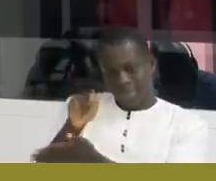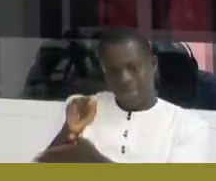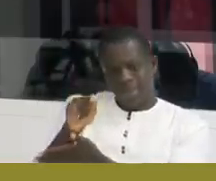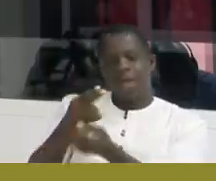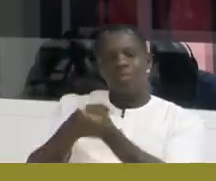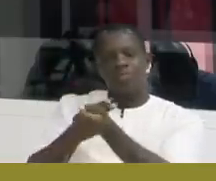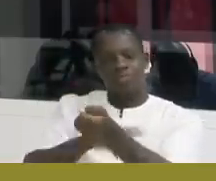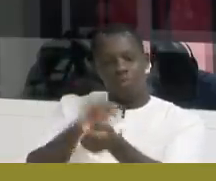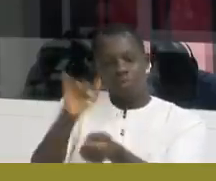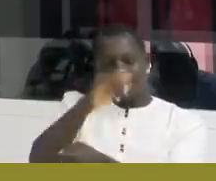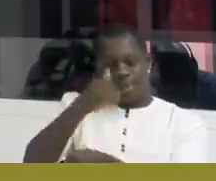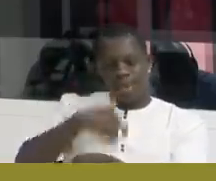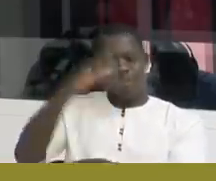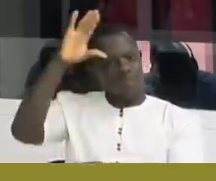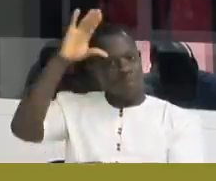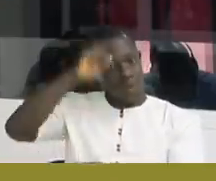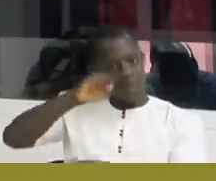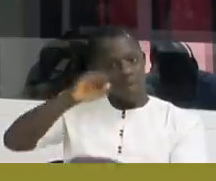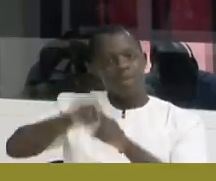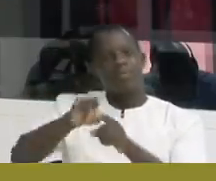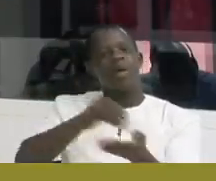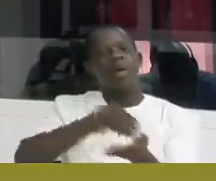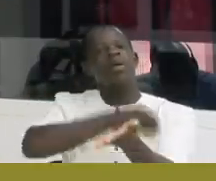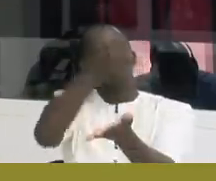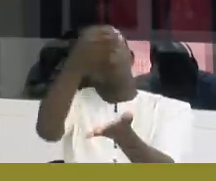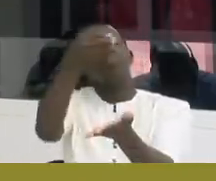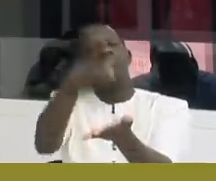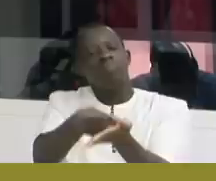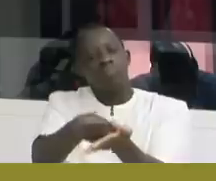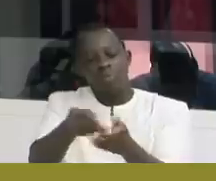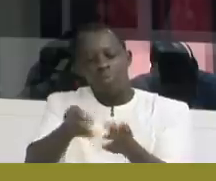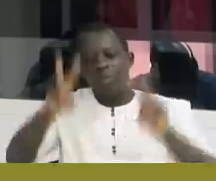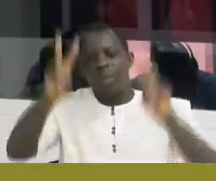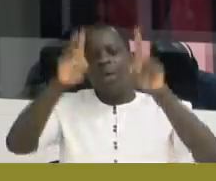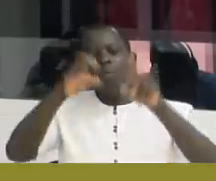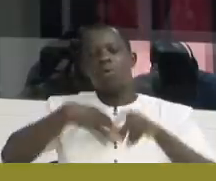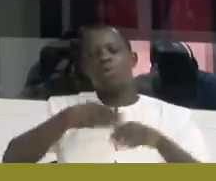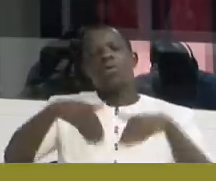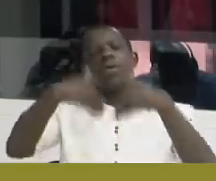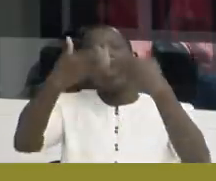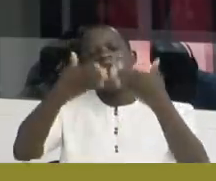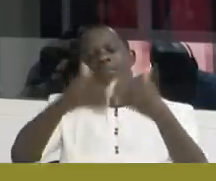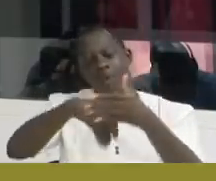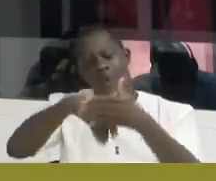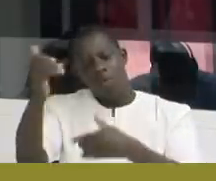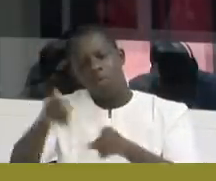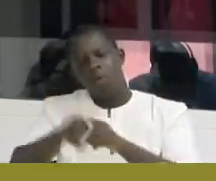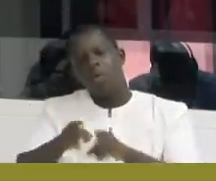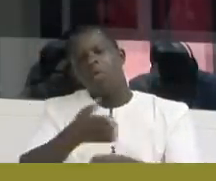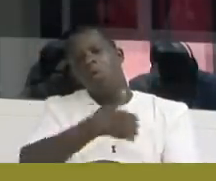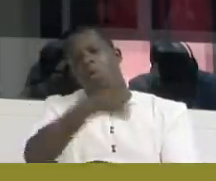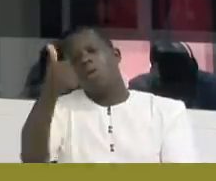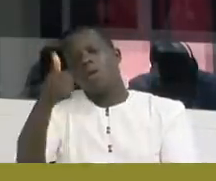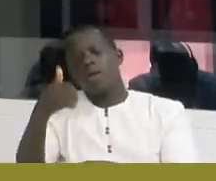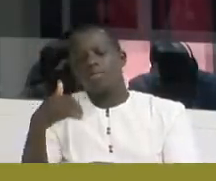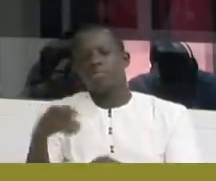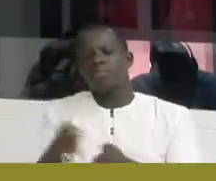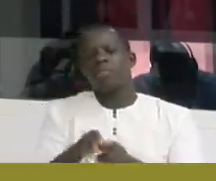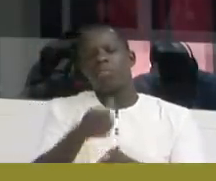am aware of was a charity that Jame wanted to take out to subdue